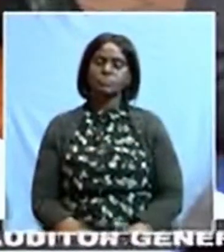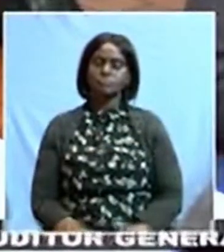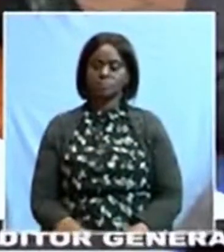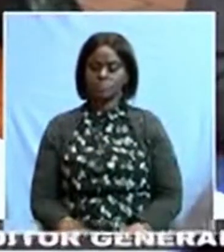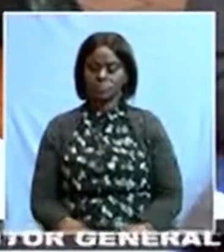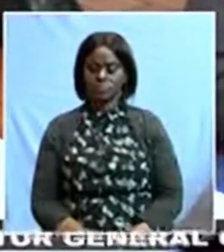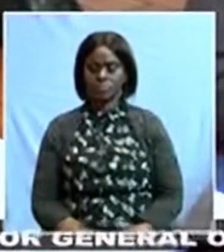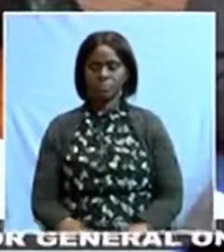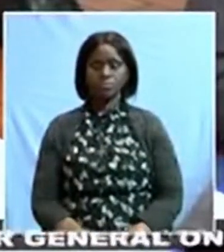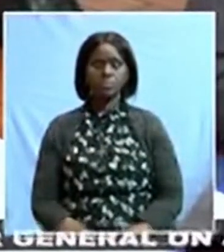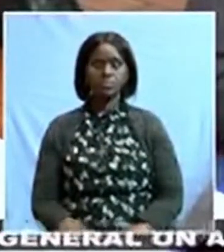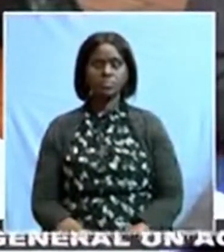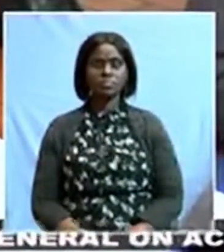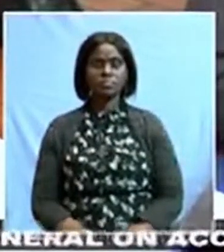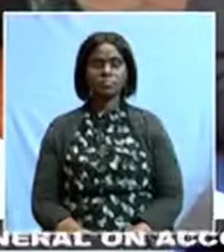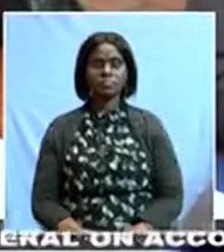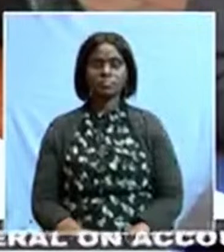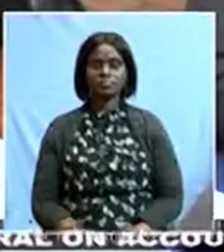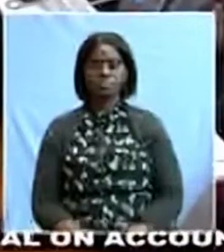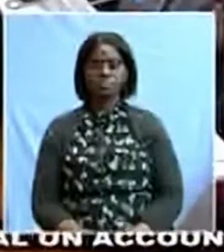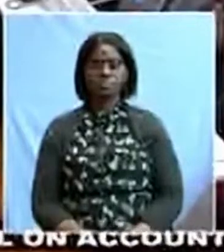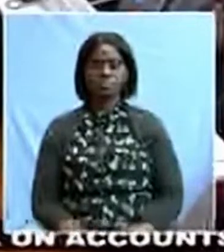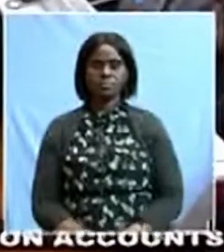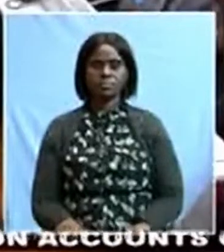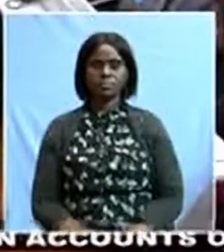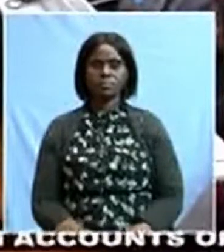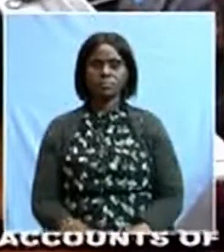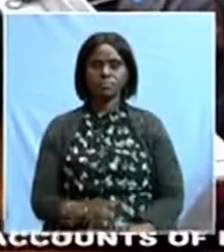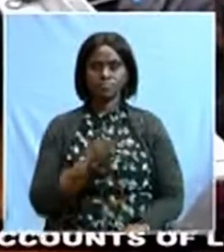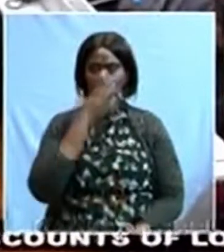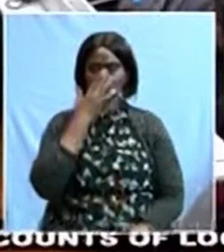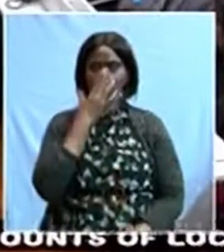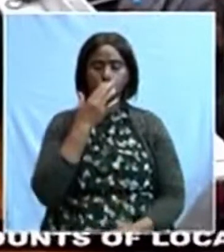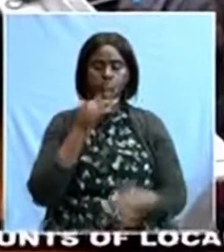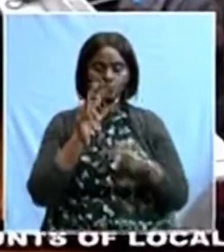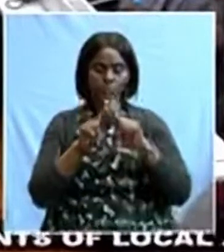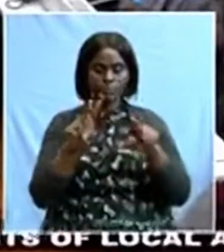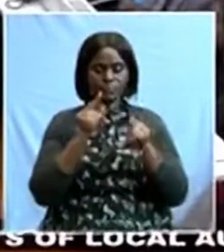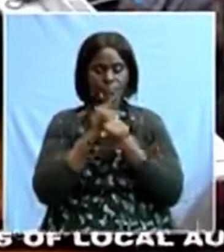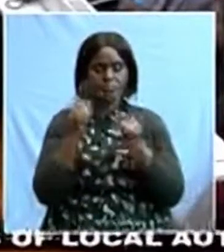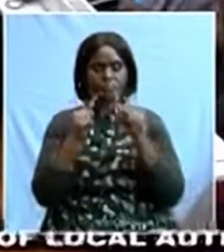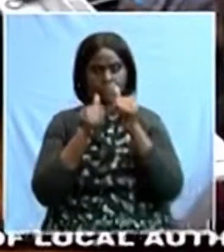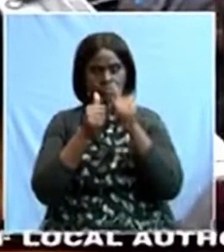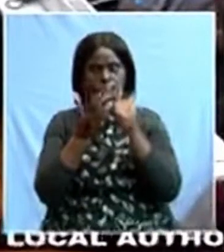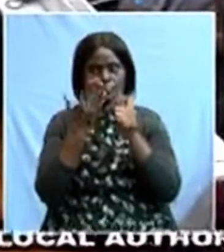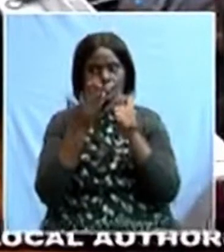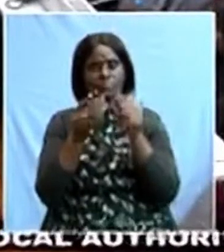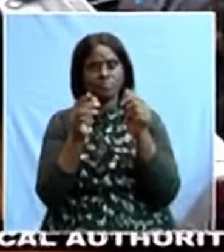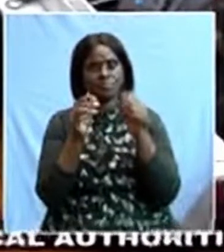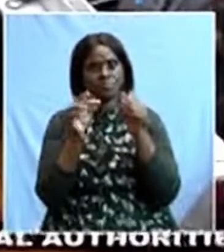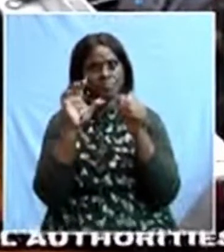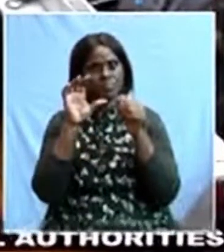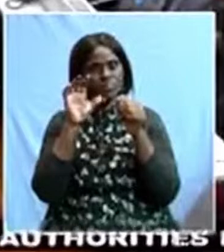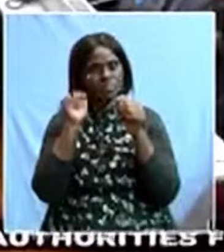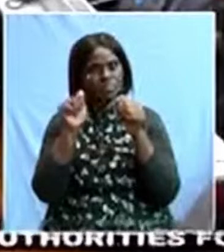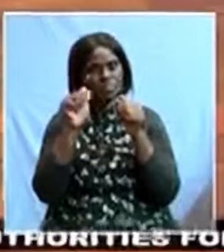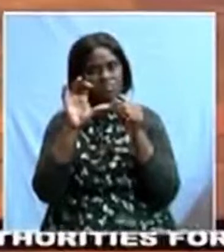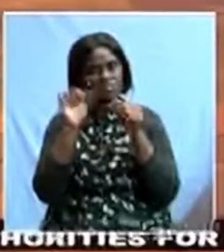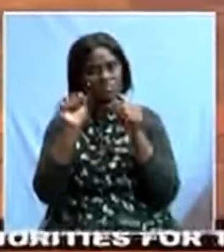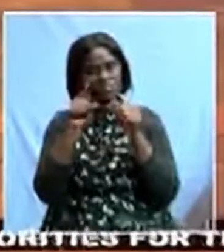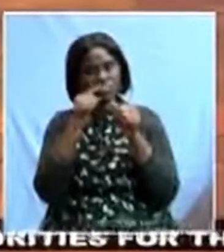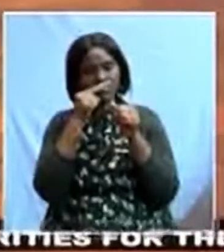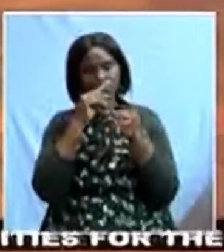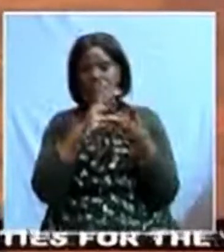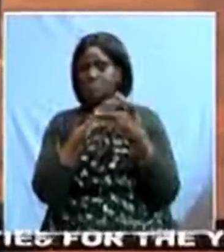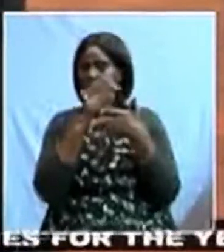Honorable Mlunda, follow-up. Yes, just a follow-up, Chairperson. Acting CS, you are saying